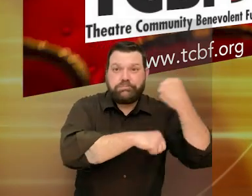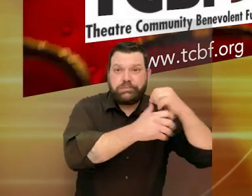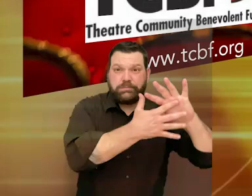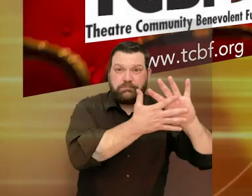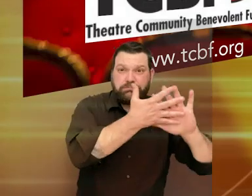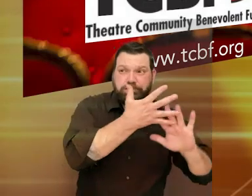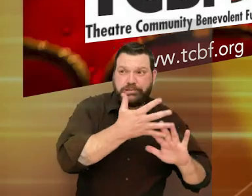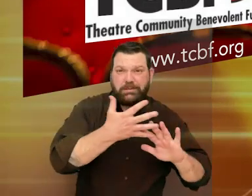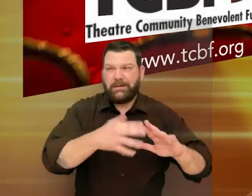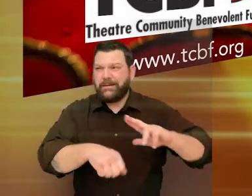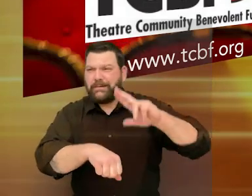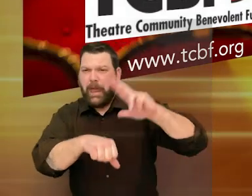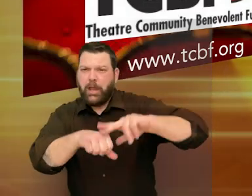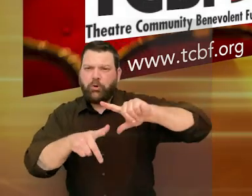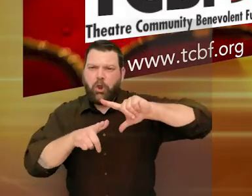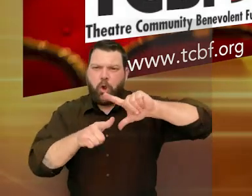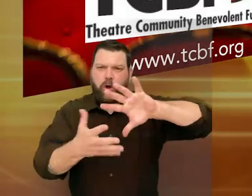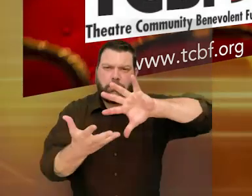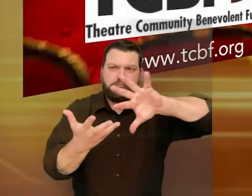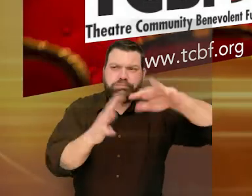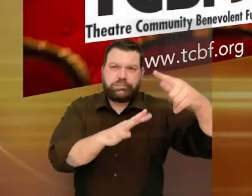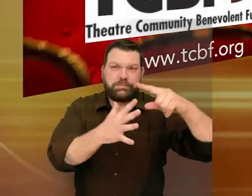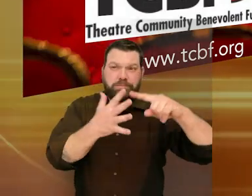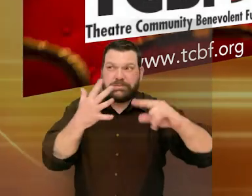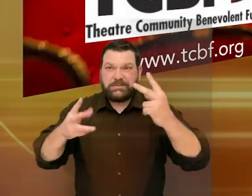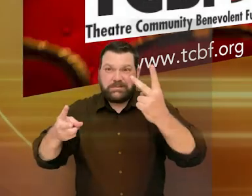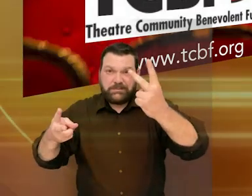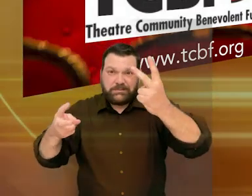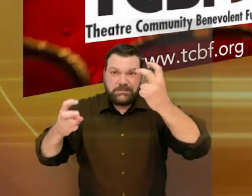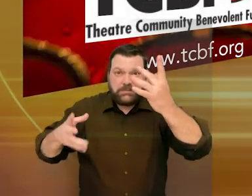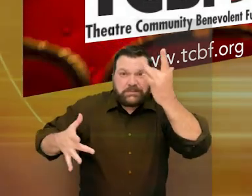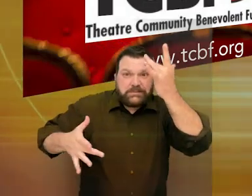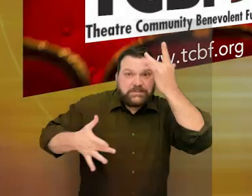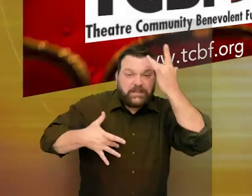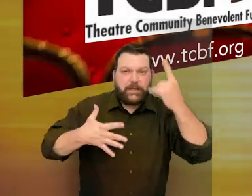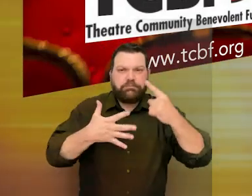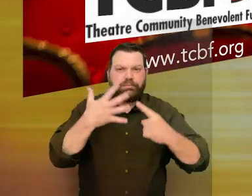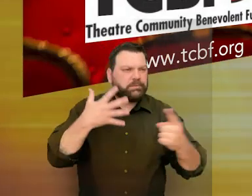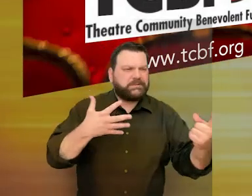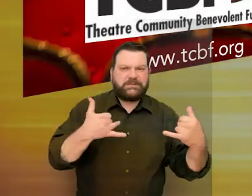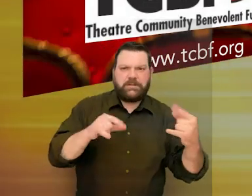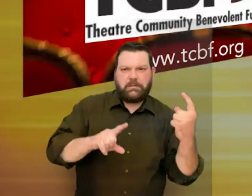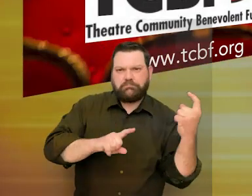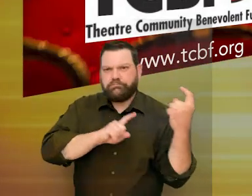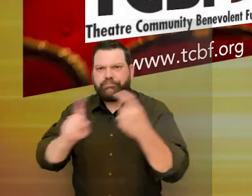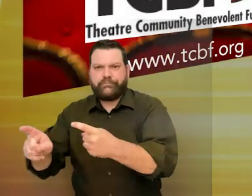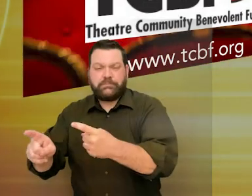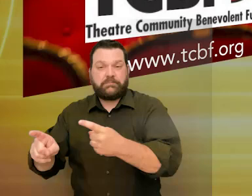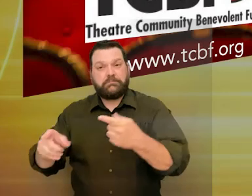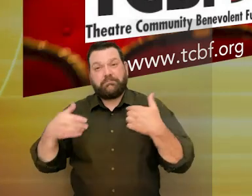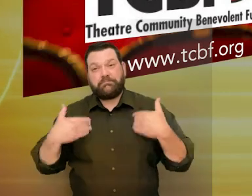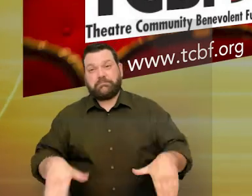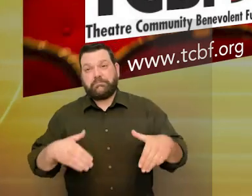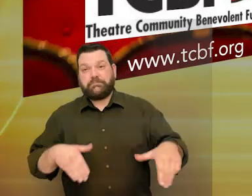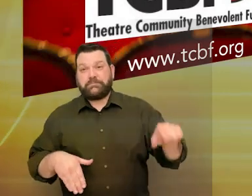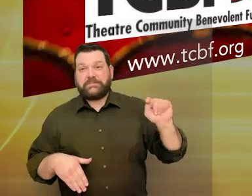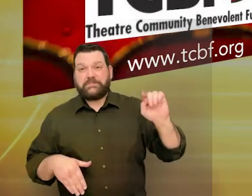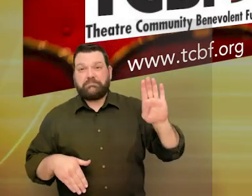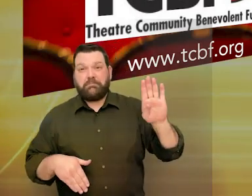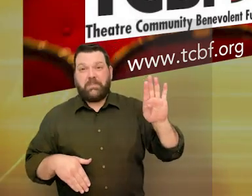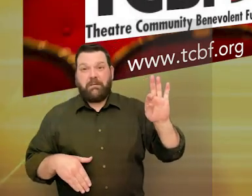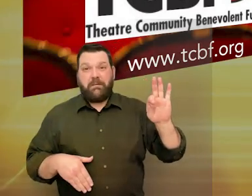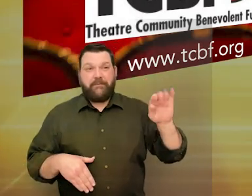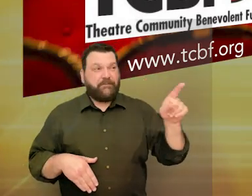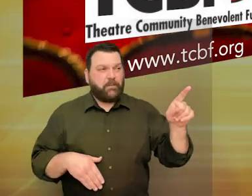disasters, any of it, all of it, this is the time. TCBF has been a life preserver